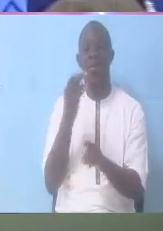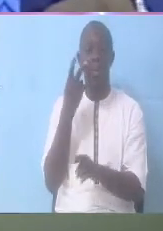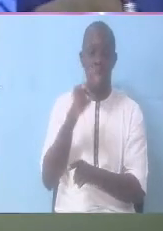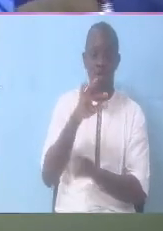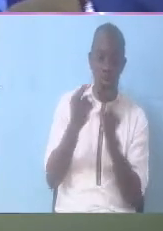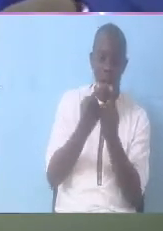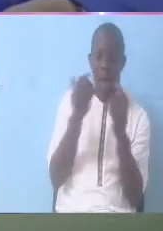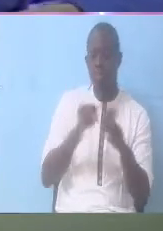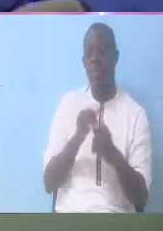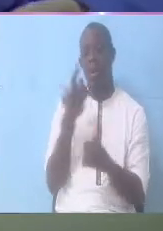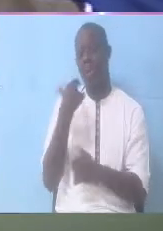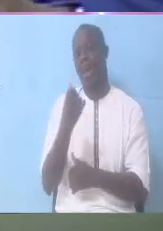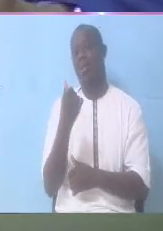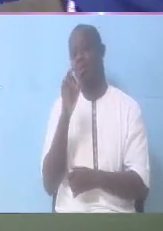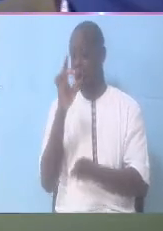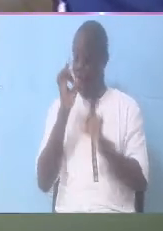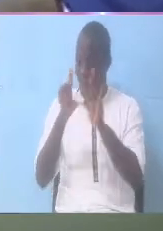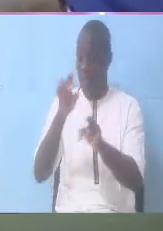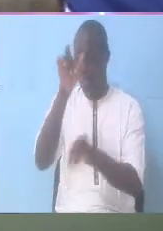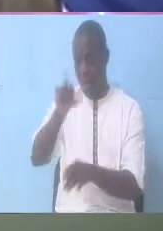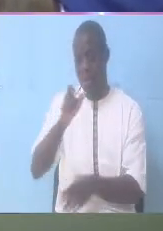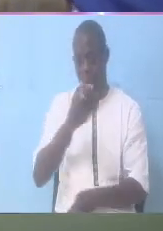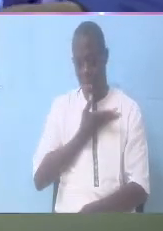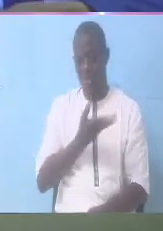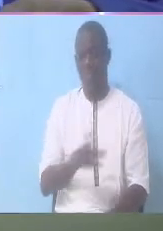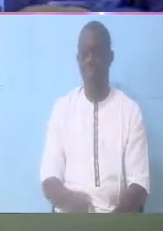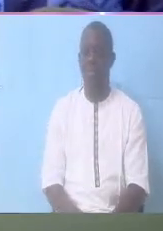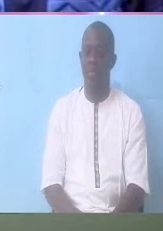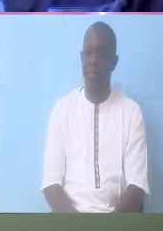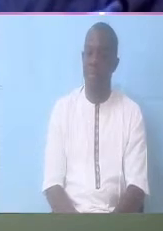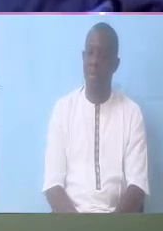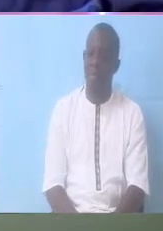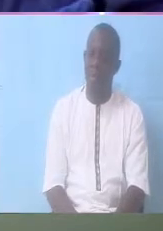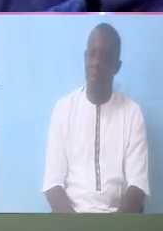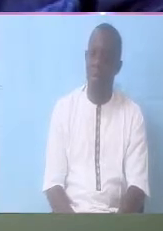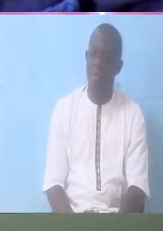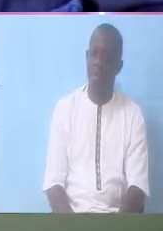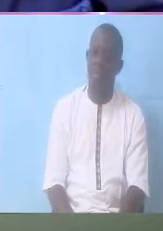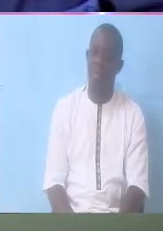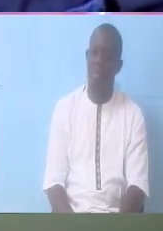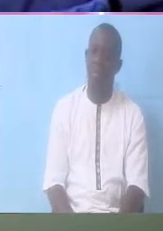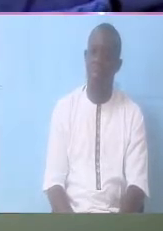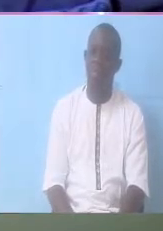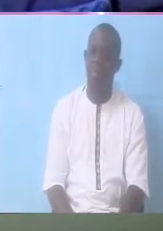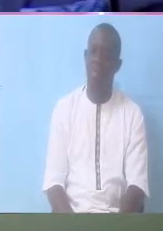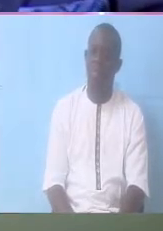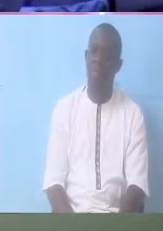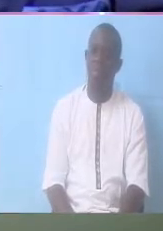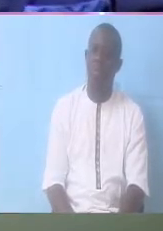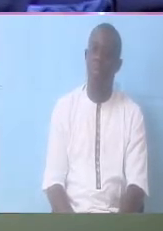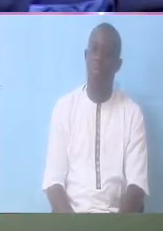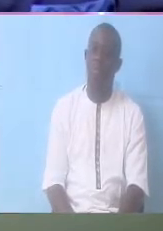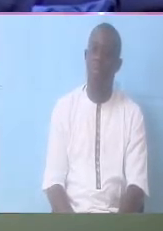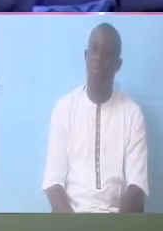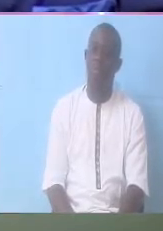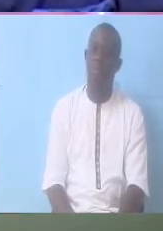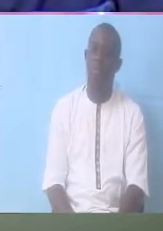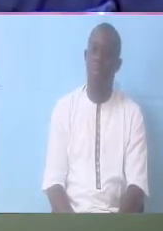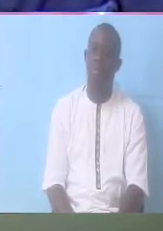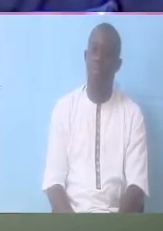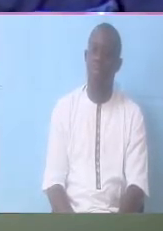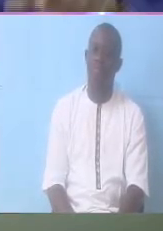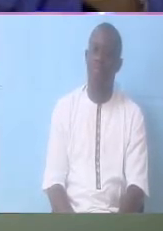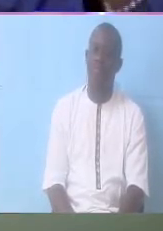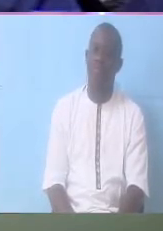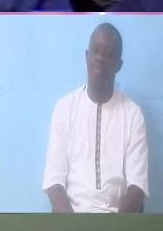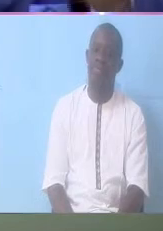do know he admired him. He said he's the most honest person he's ever worked with. In fact, with Jaiso, he was trying to make sure Jaiso is back. Pardon? Okay. All